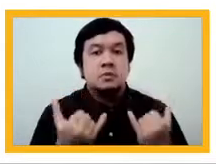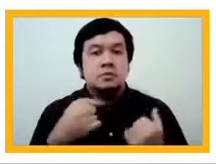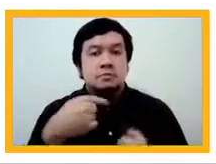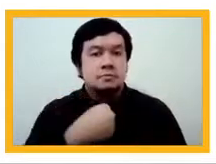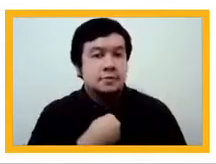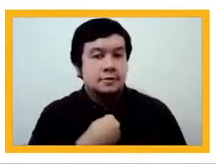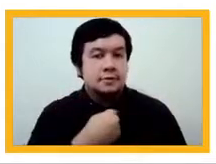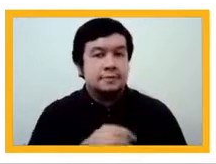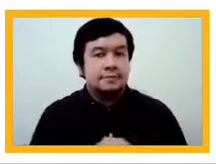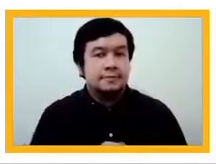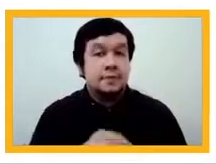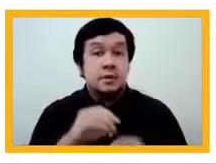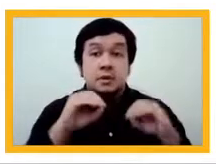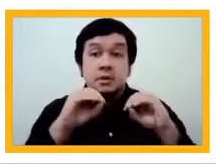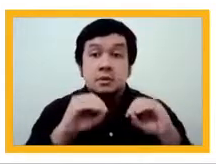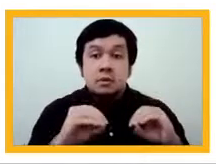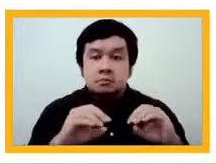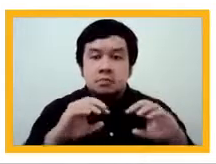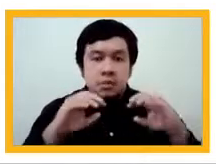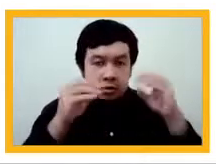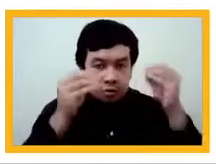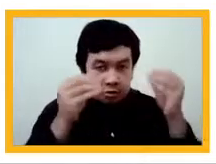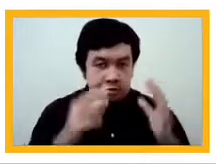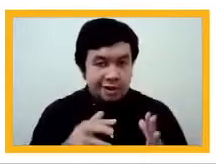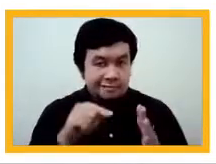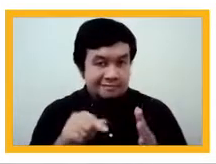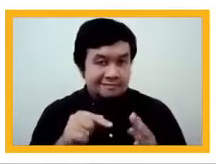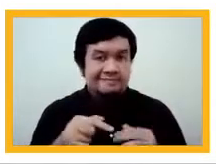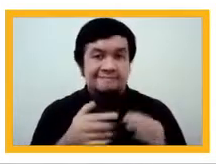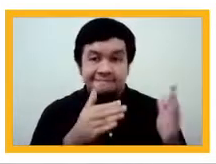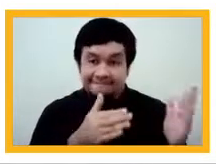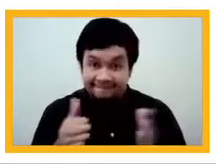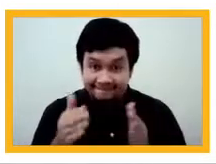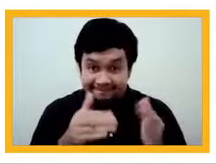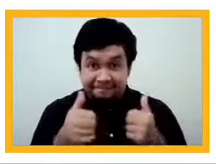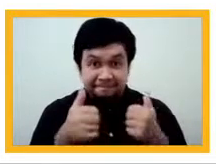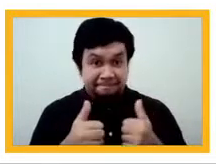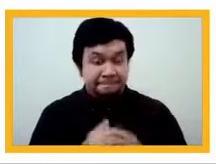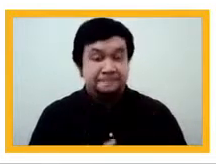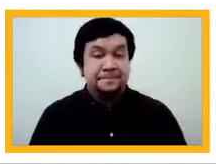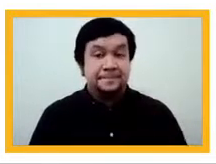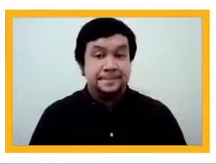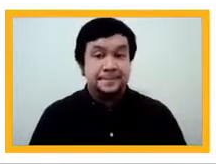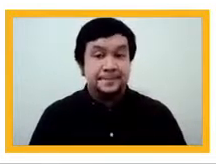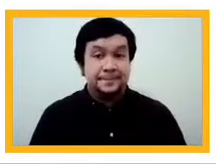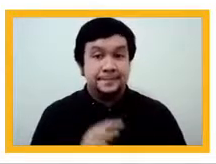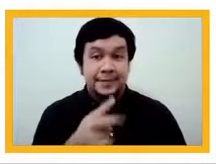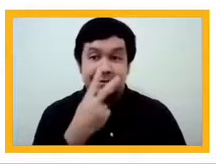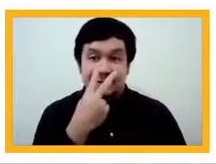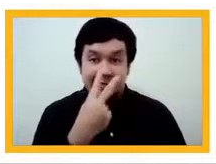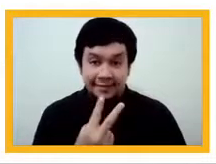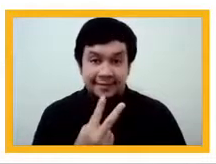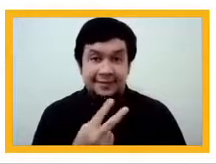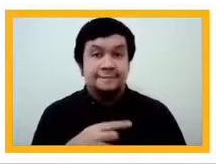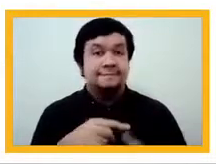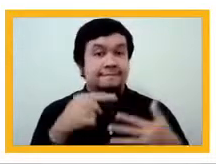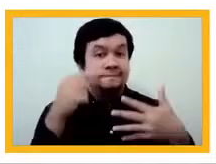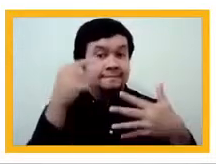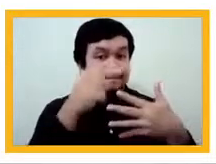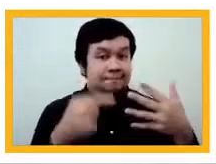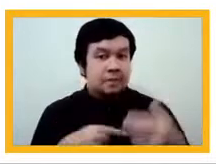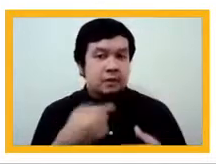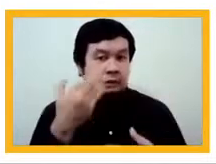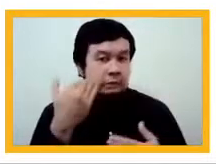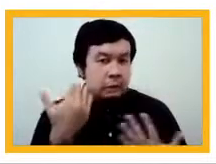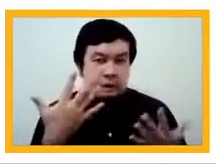to capacity. So I think we can see what we hear from the audience is lack of resources and capacity to really embrace